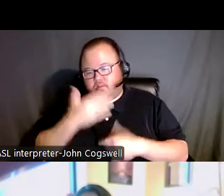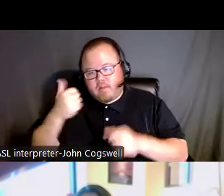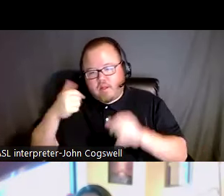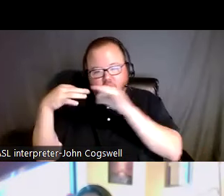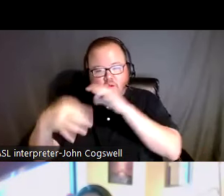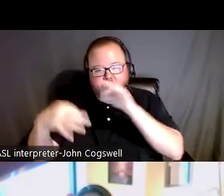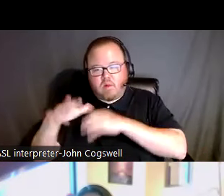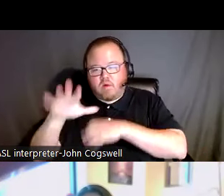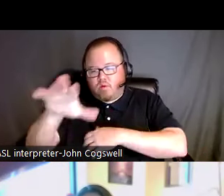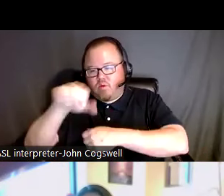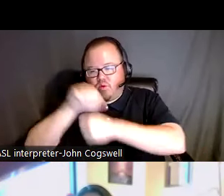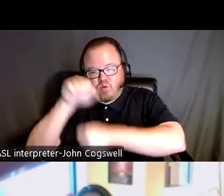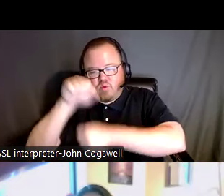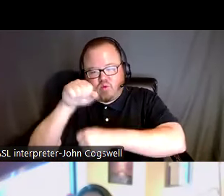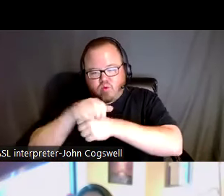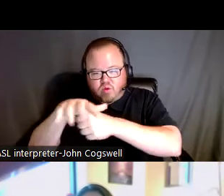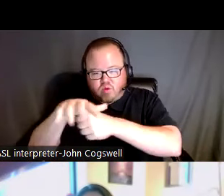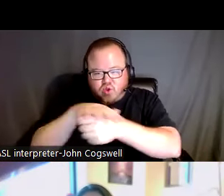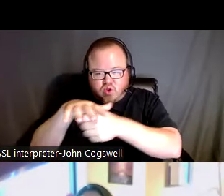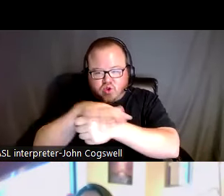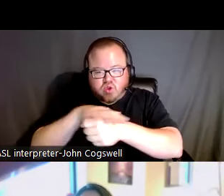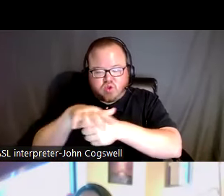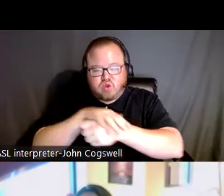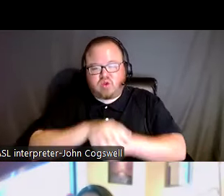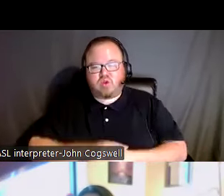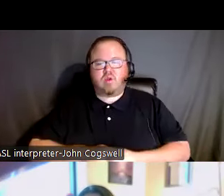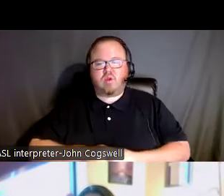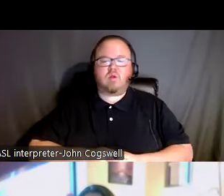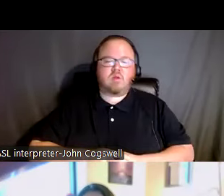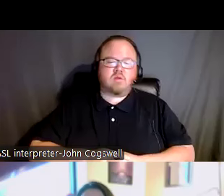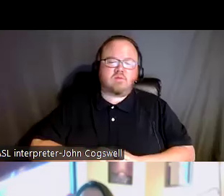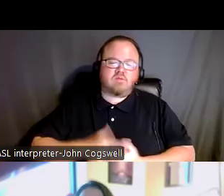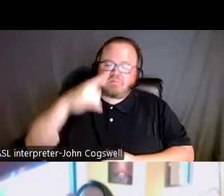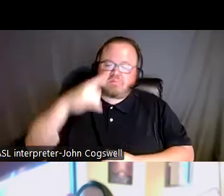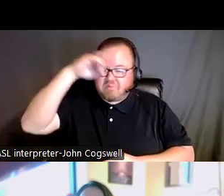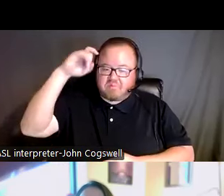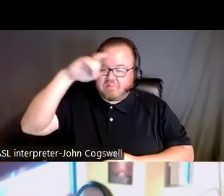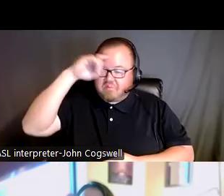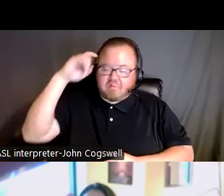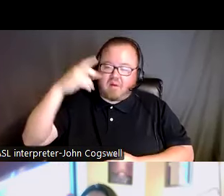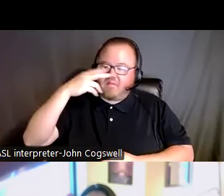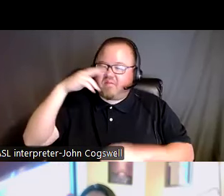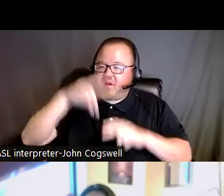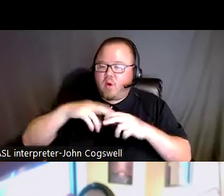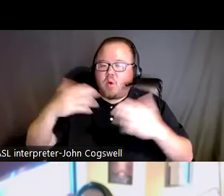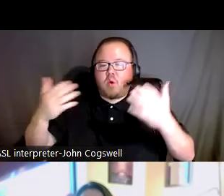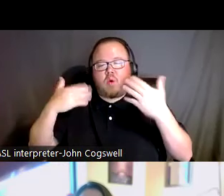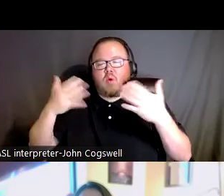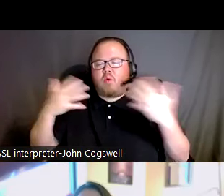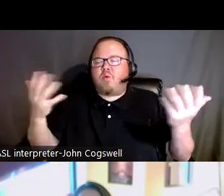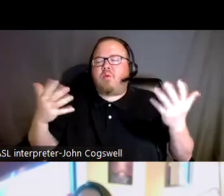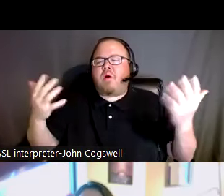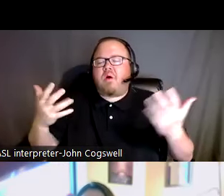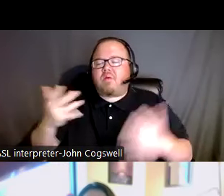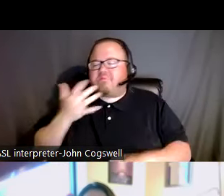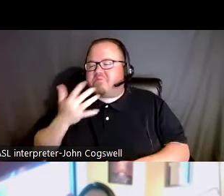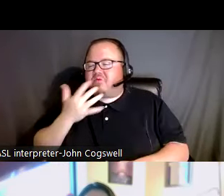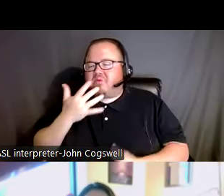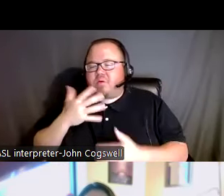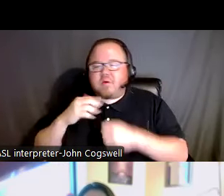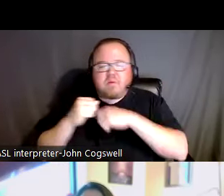work setting? And for summer fun to stay cool, what would you choose? Would it be the beach, the